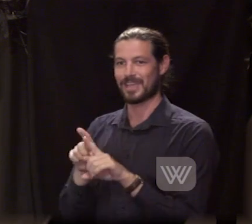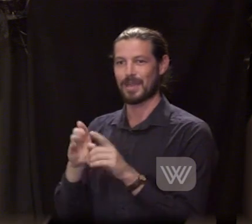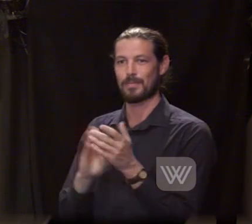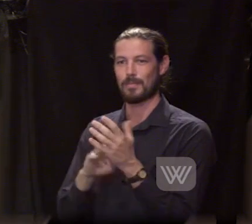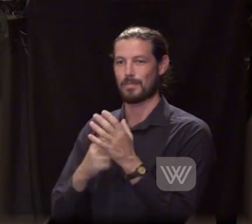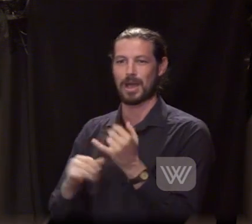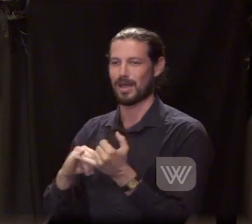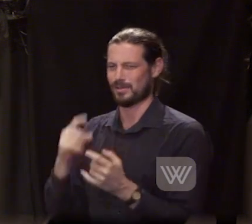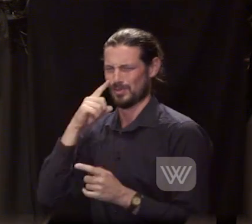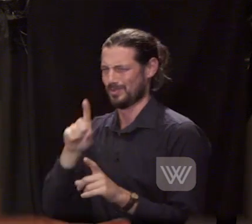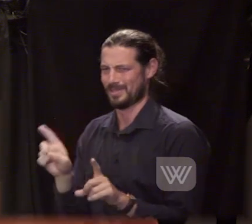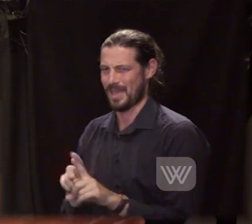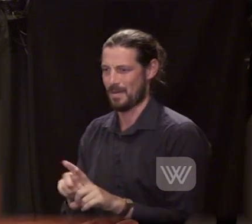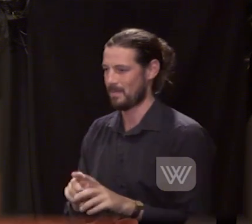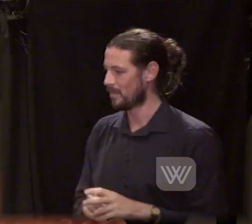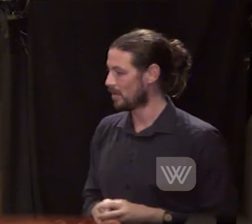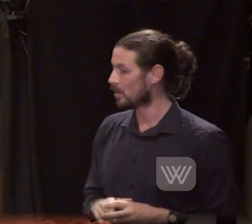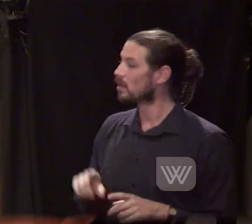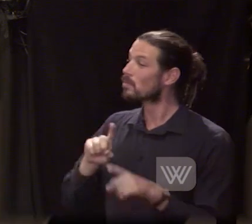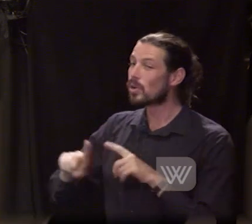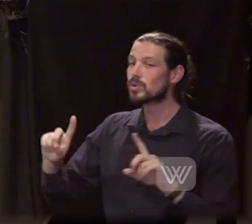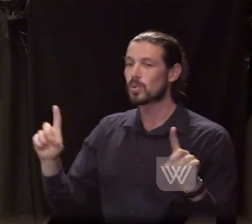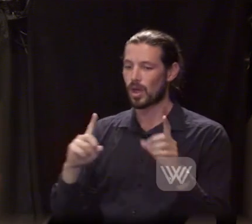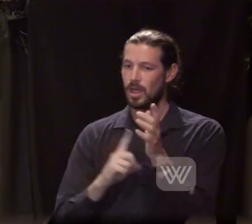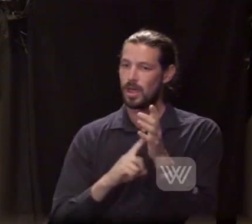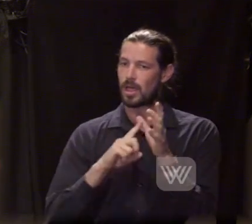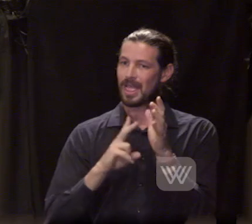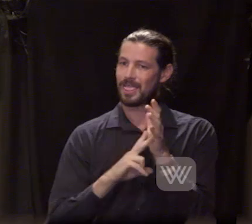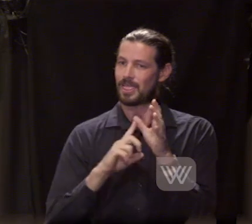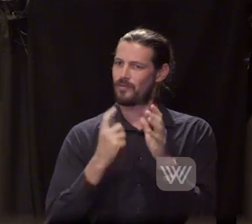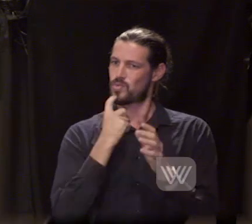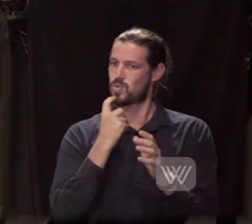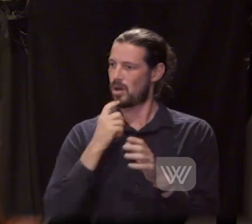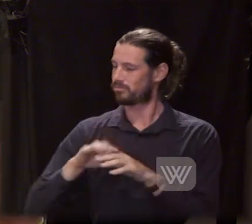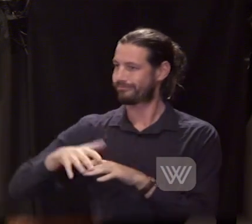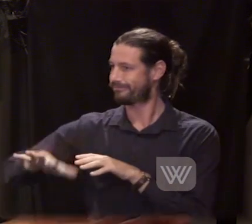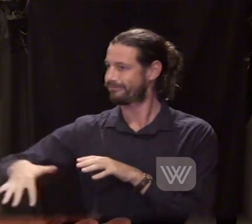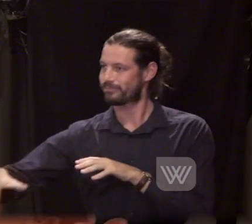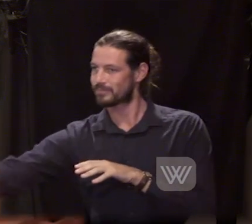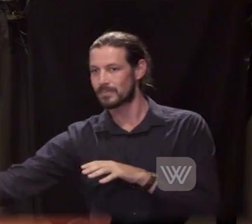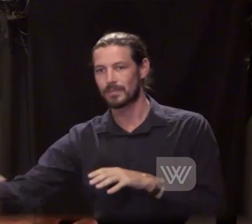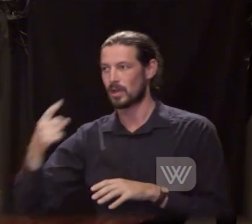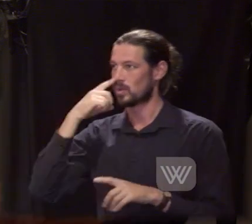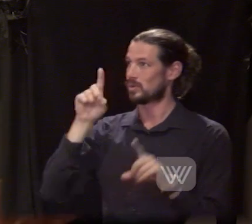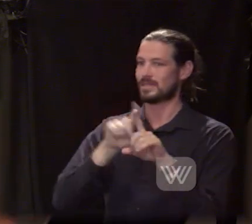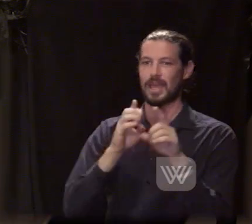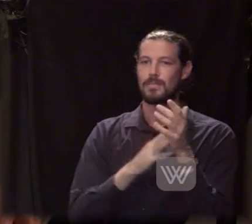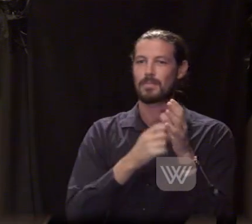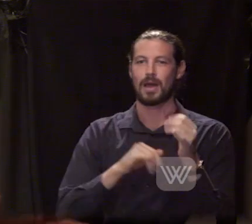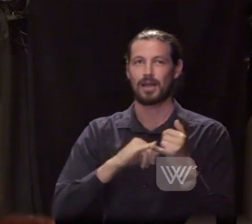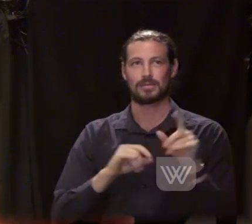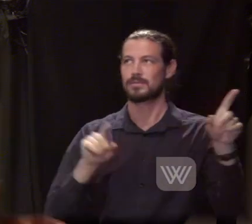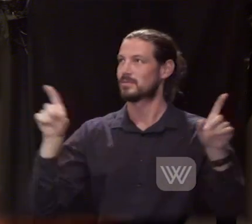them about it, but it's just lava rock for as far as the eye can see, and it looks a lot like Mars because that's every image you've seen of